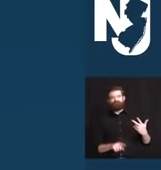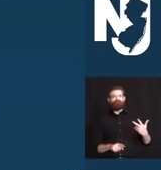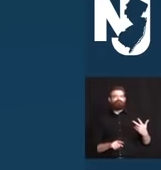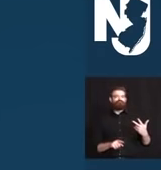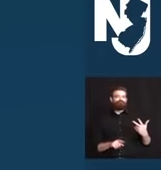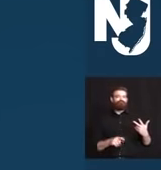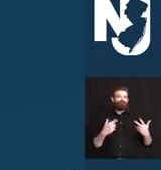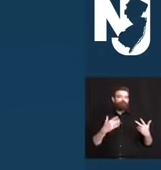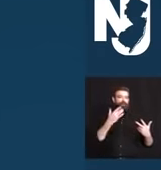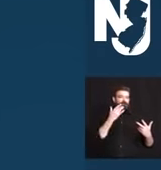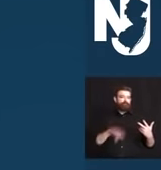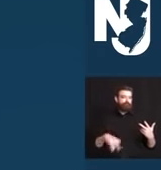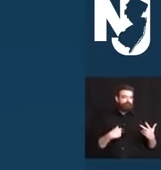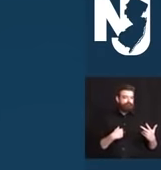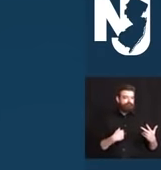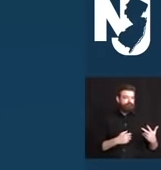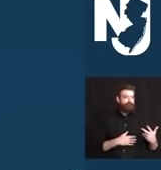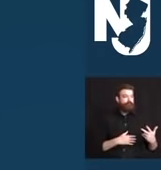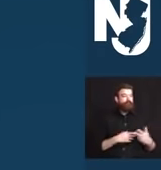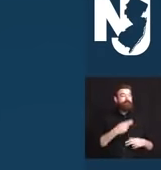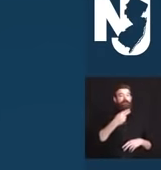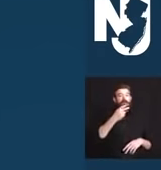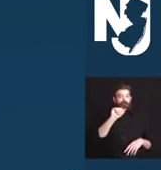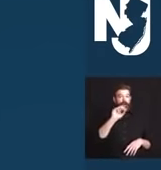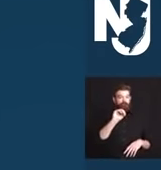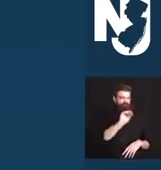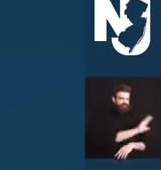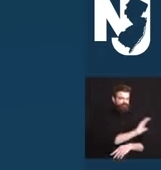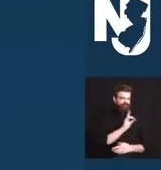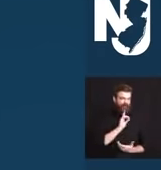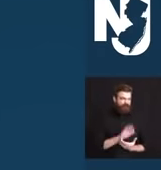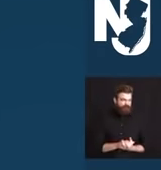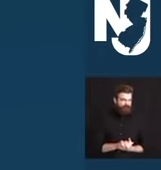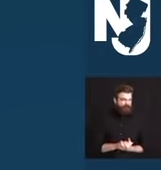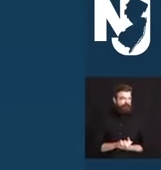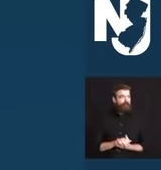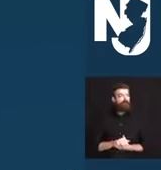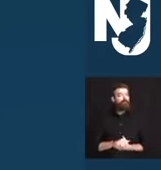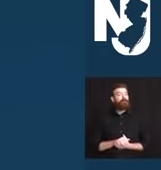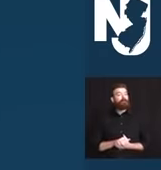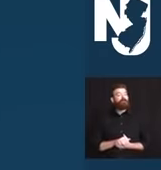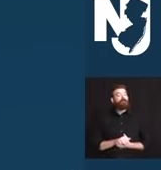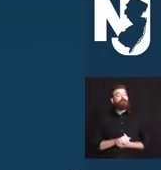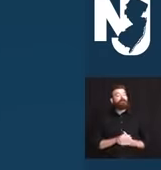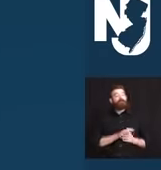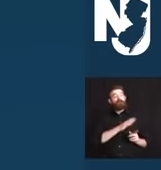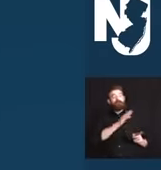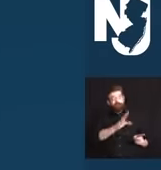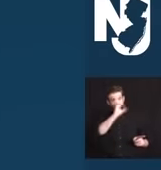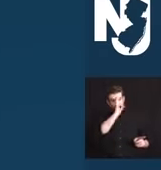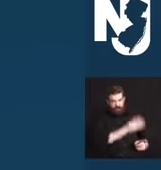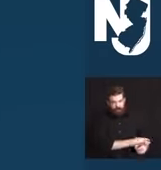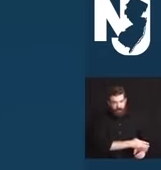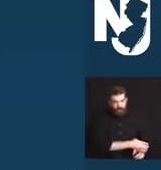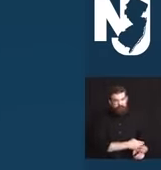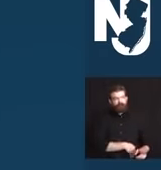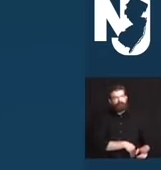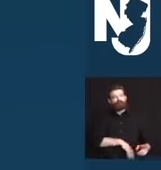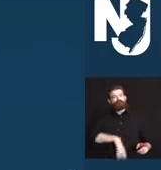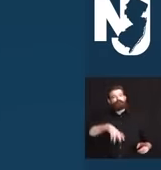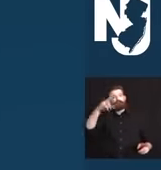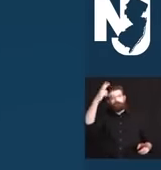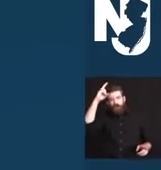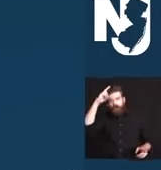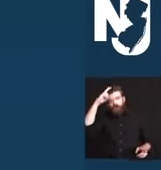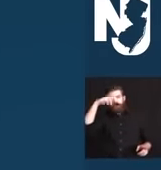wife, Kara, son, Joe, who lives in Jersey City, and his husband, Michael, his uncle, Sal, and many nieces,